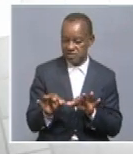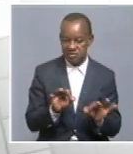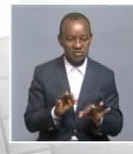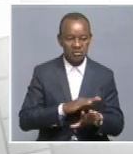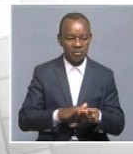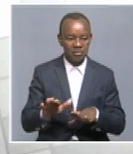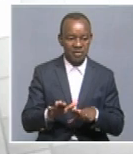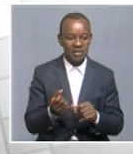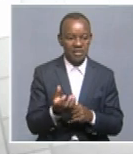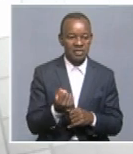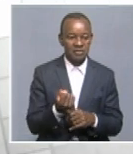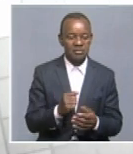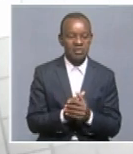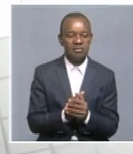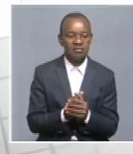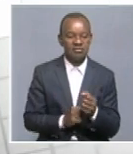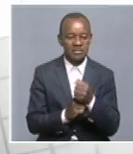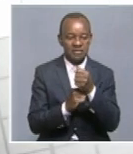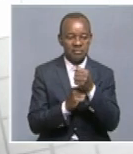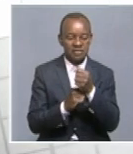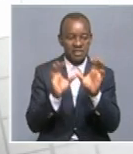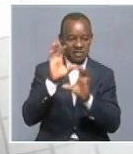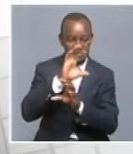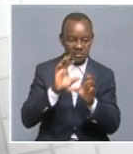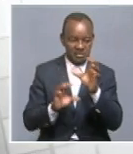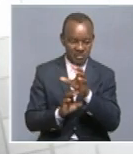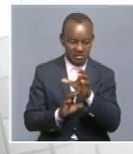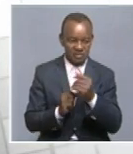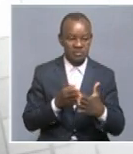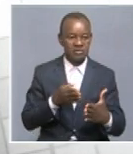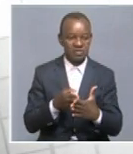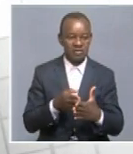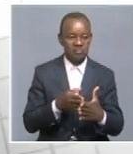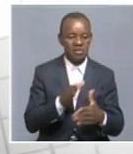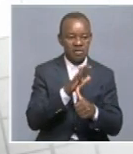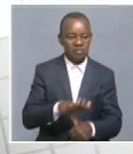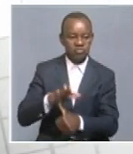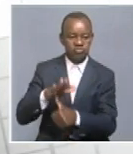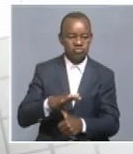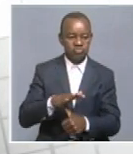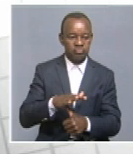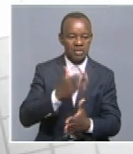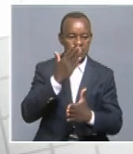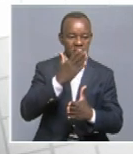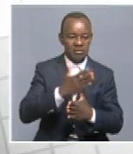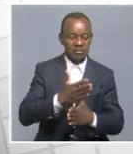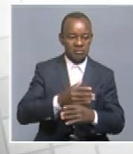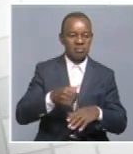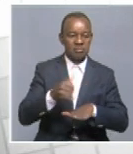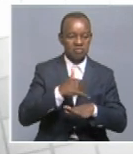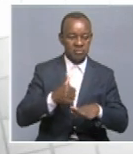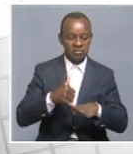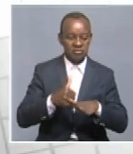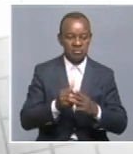to ensure that violence and harassment are completely eliminated from our workplaces and our society, as well as gender-based